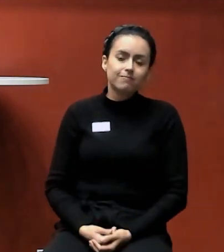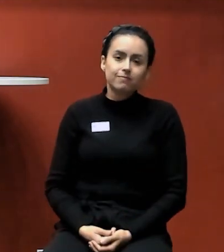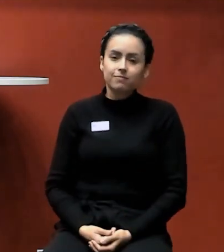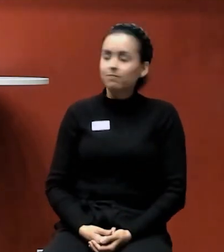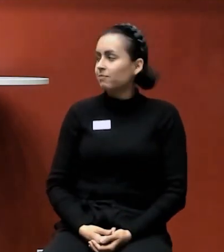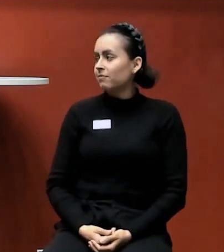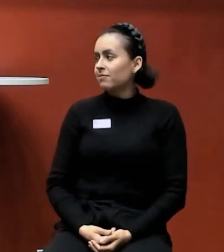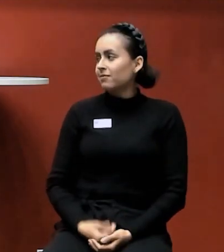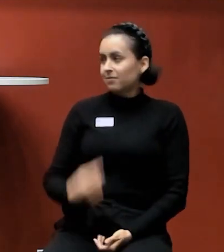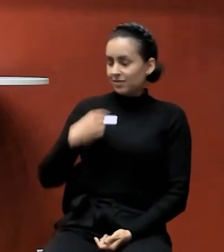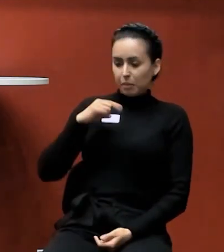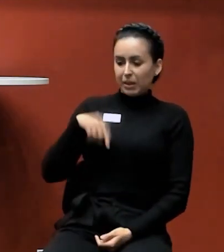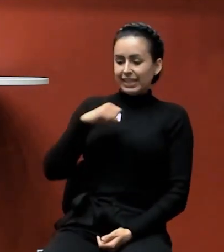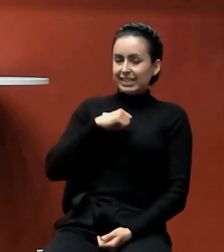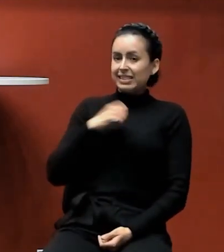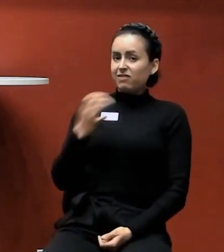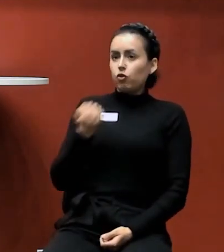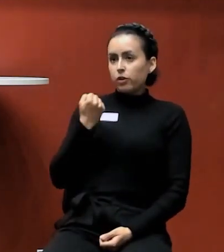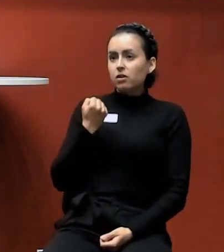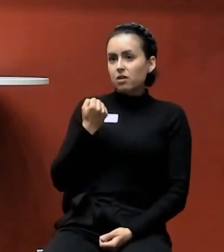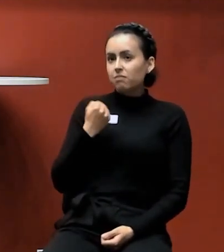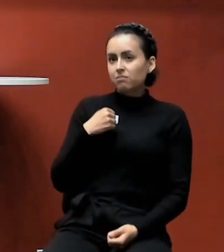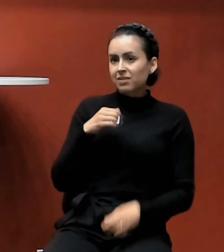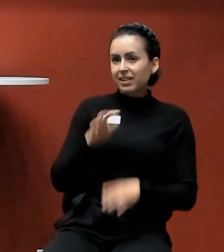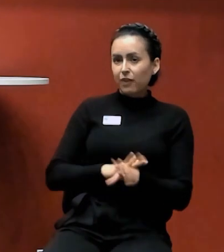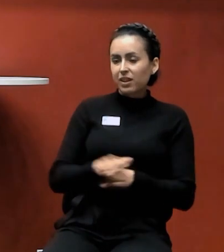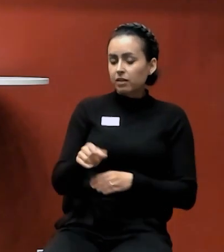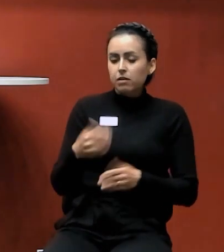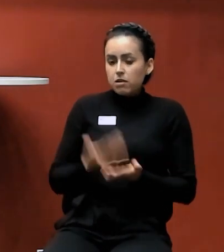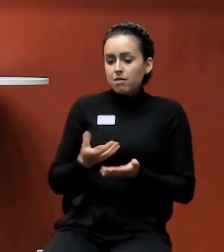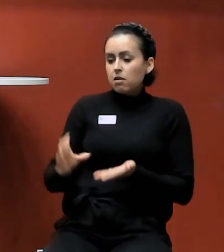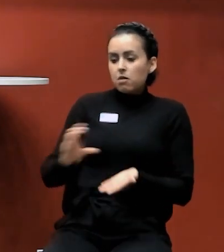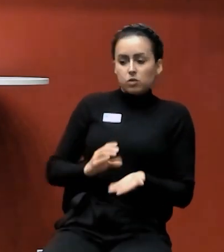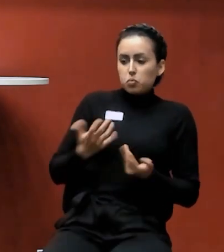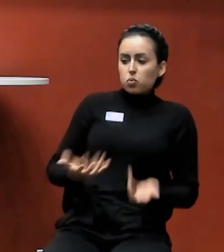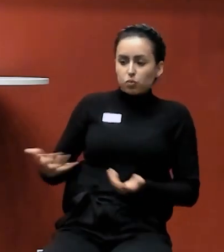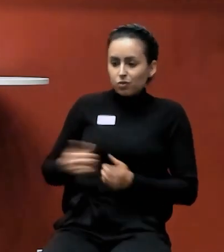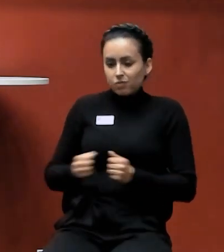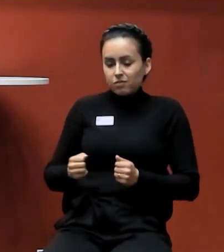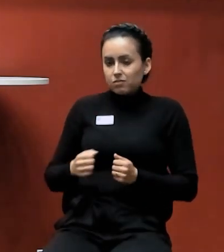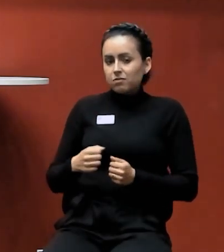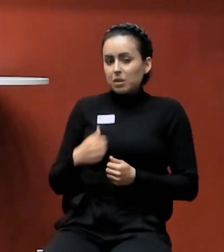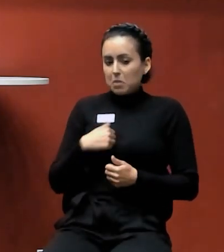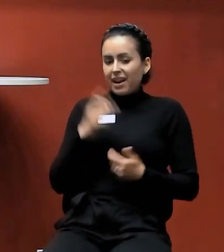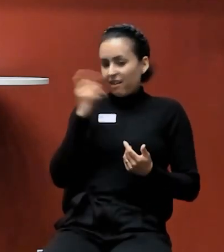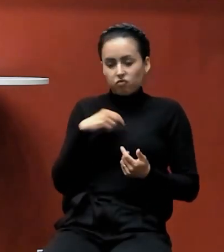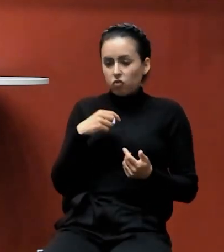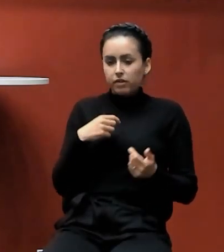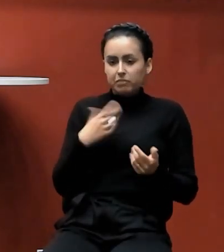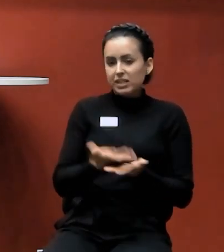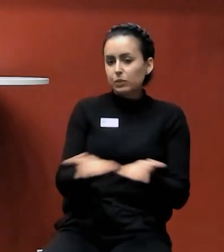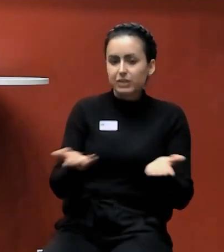that we can very easily use. I haven't got funding, I can't make work. I've made work for no money at all.